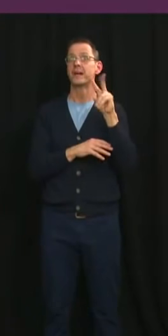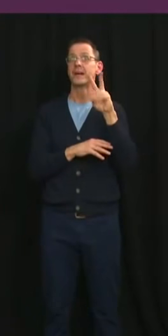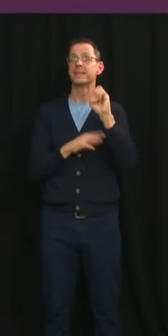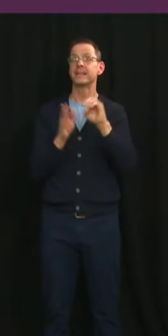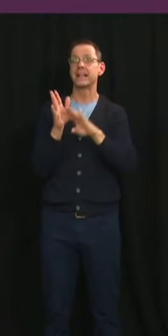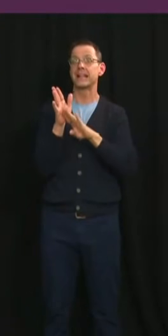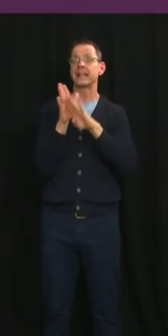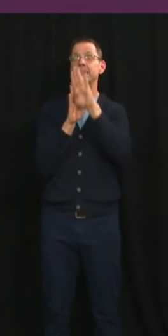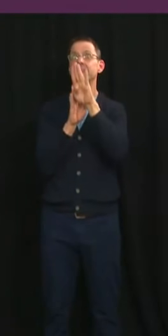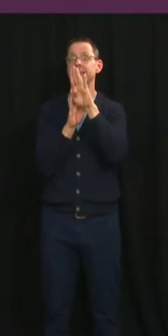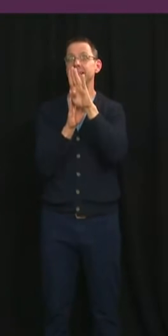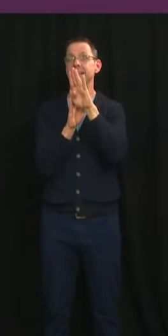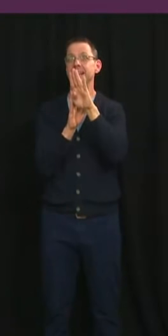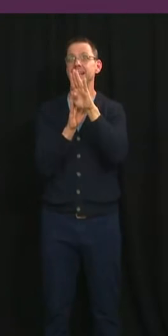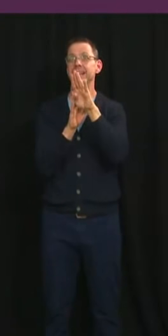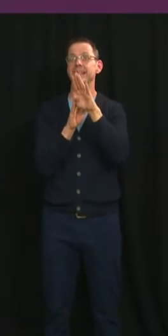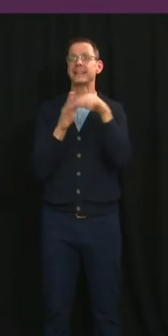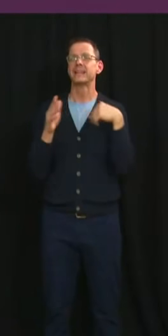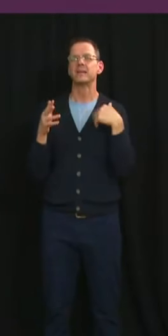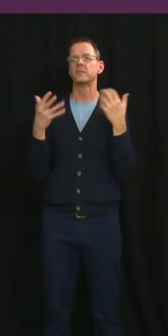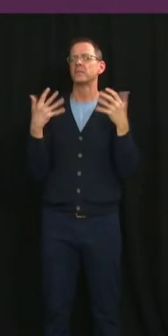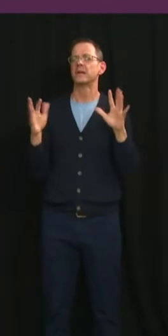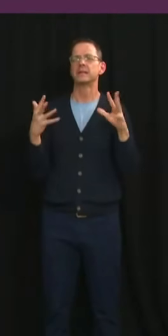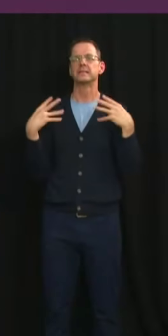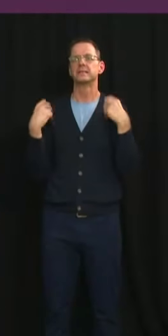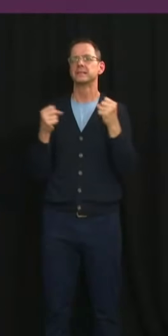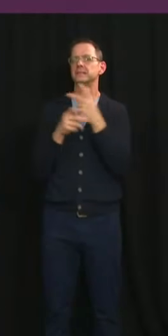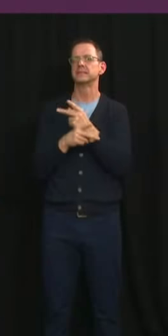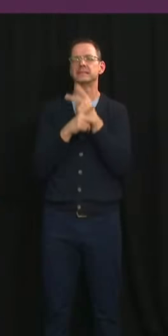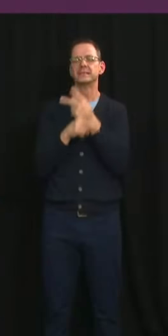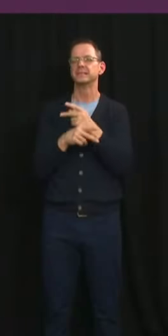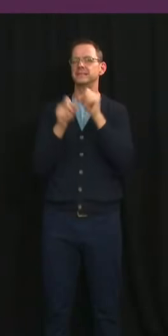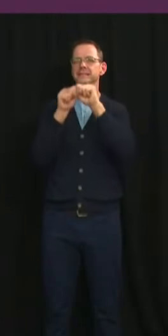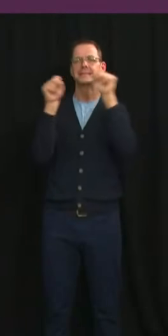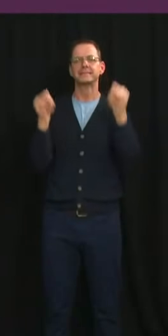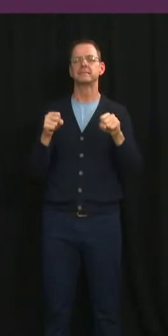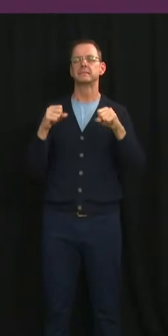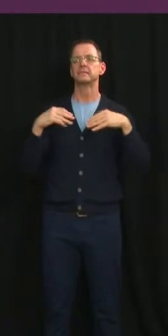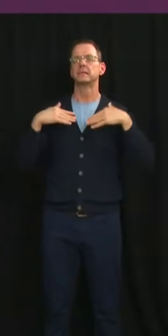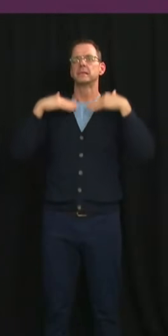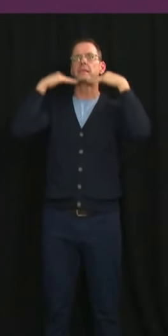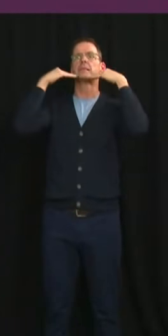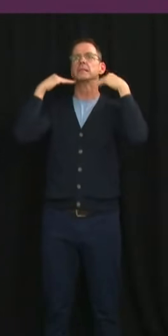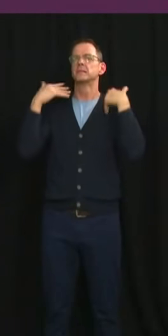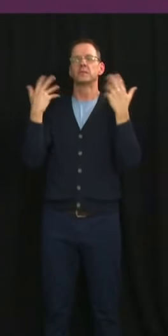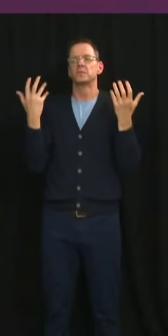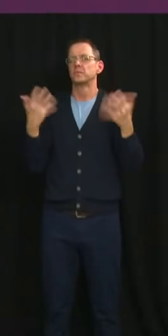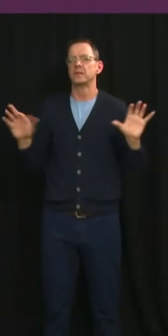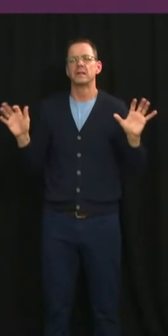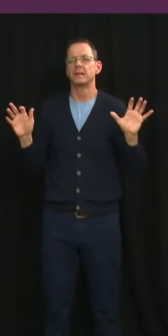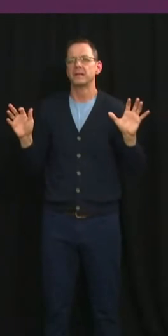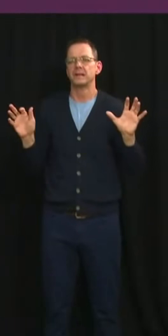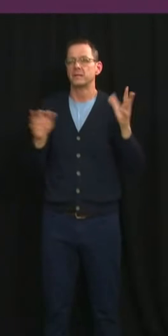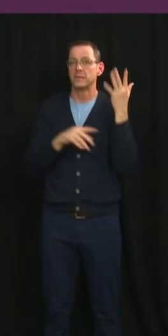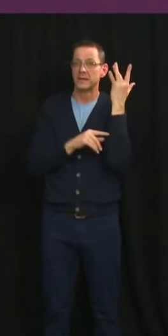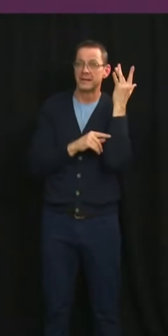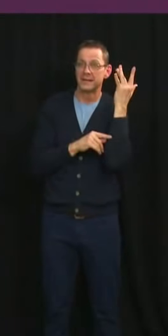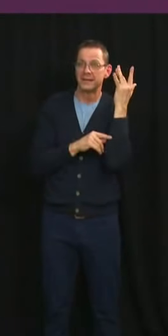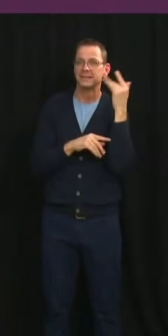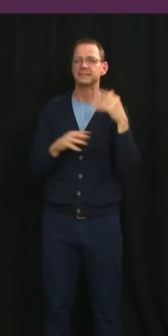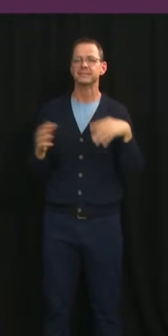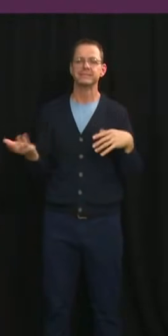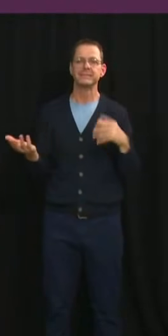which is why we tied stepped relaxation of public health measures to a reduction